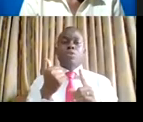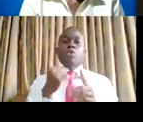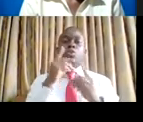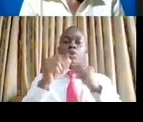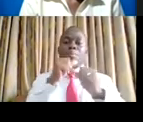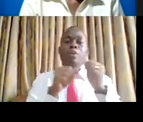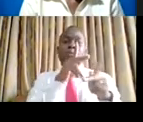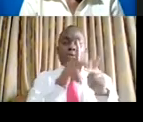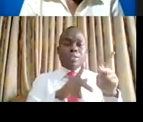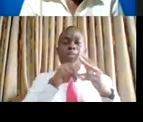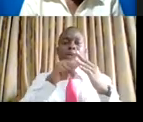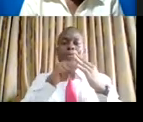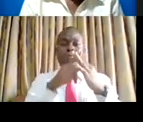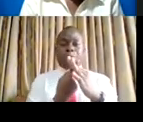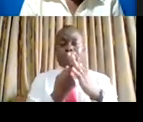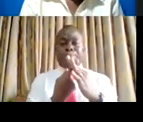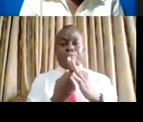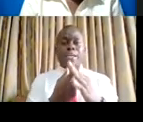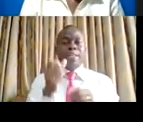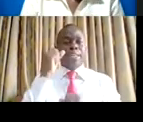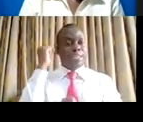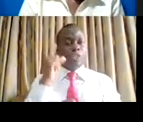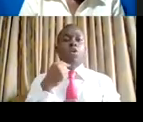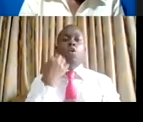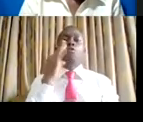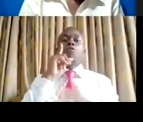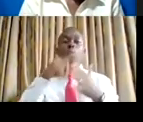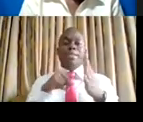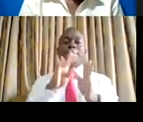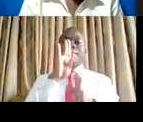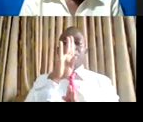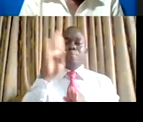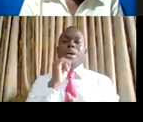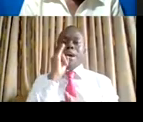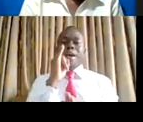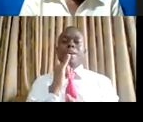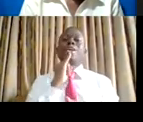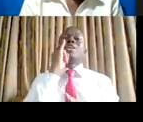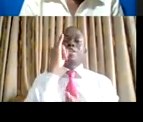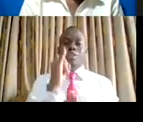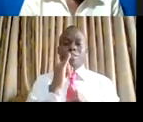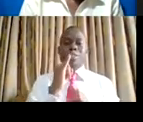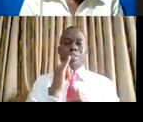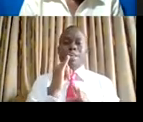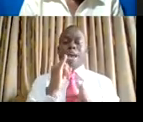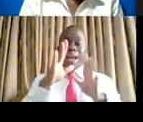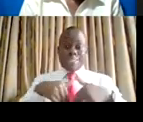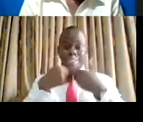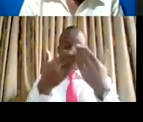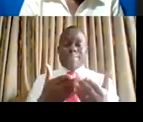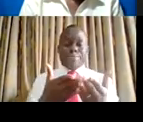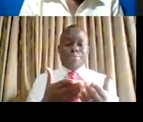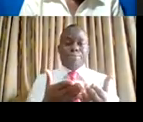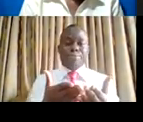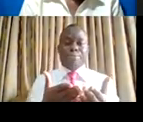from the point of view of what the BBI report itself has set out.